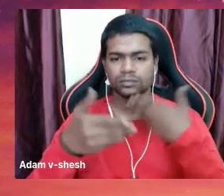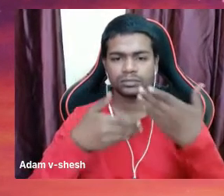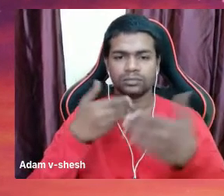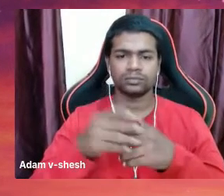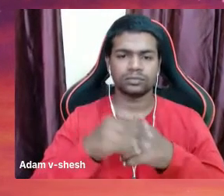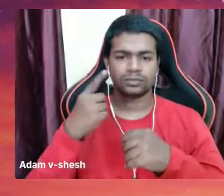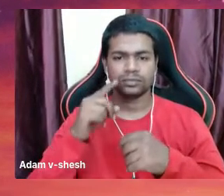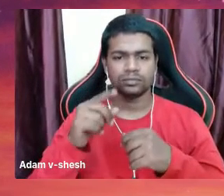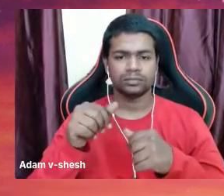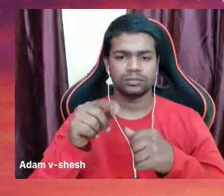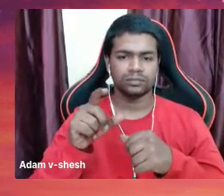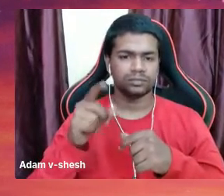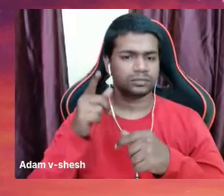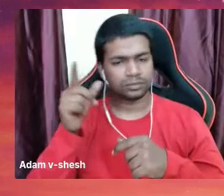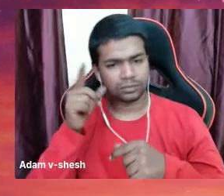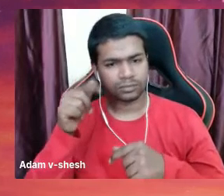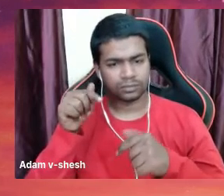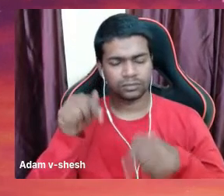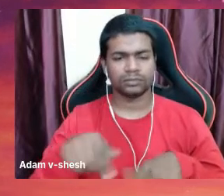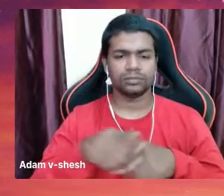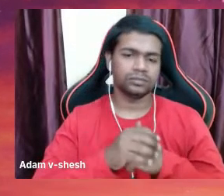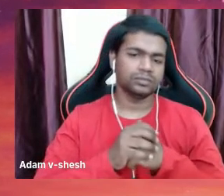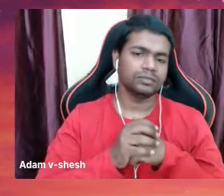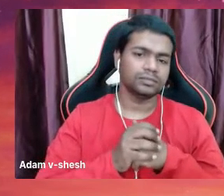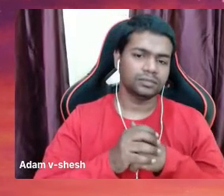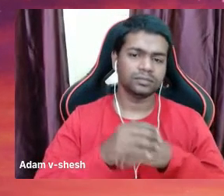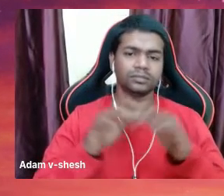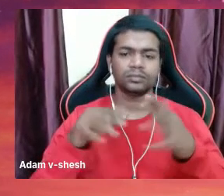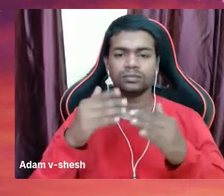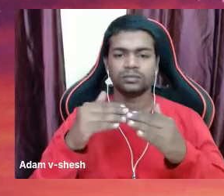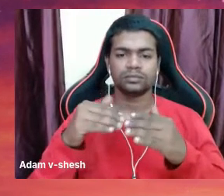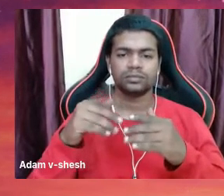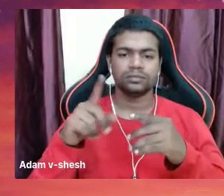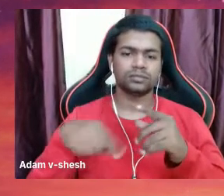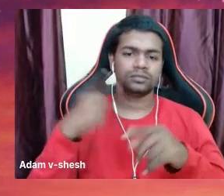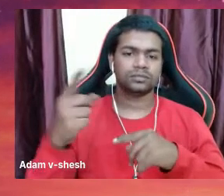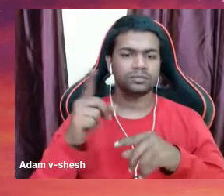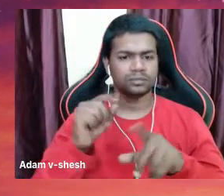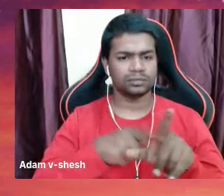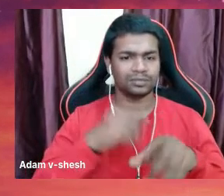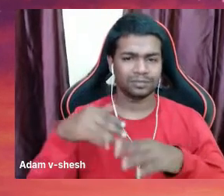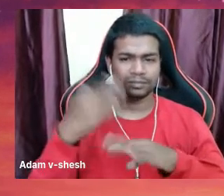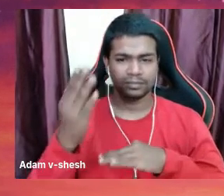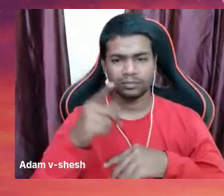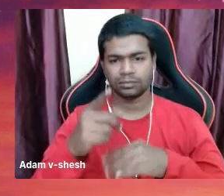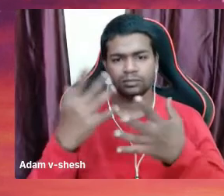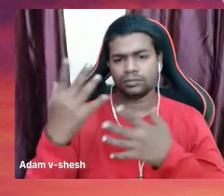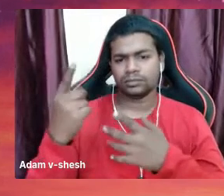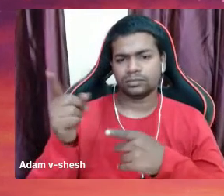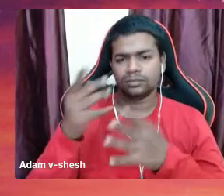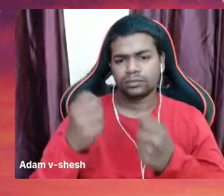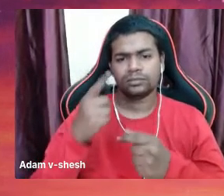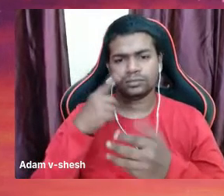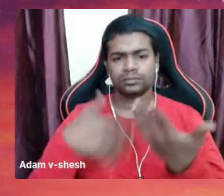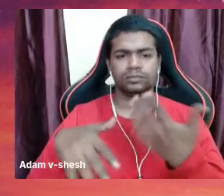aspiring entrepreneurs who might be listening to us today on what the next decade holds for them and what they can do to prepare? Like,